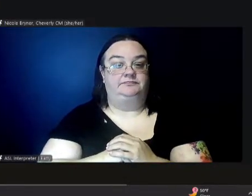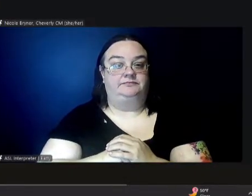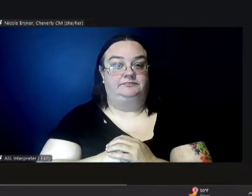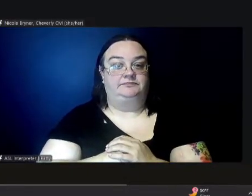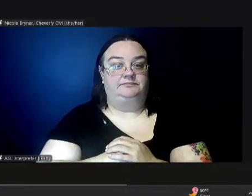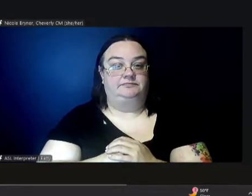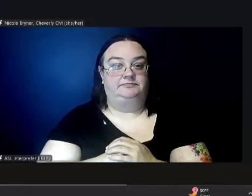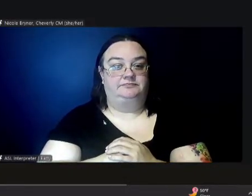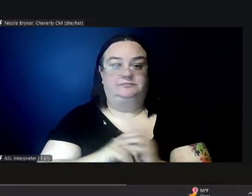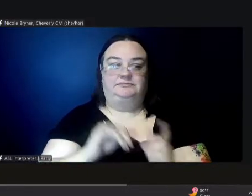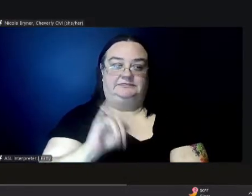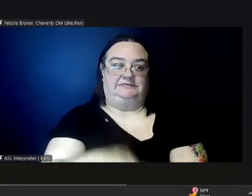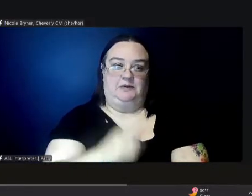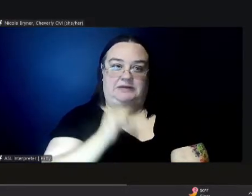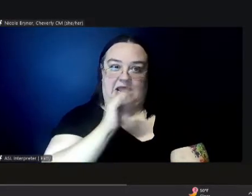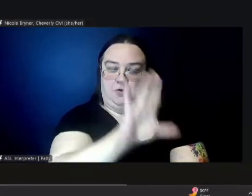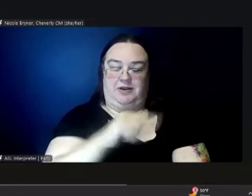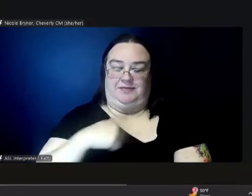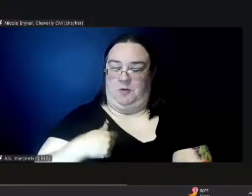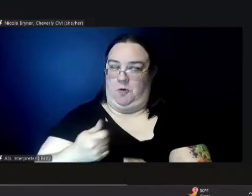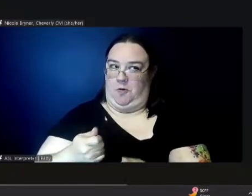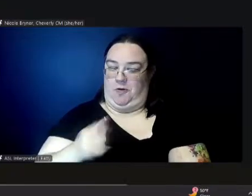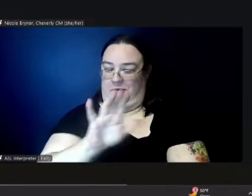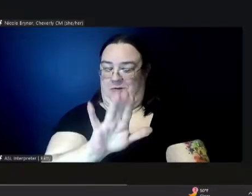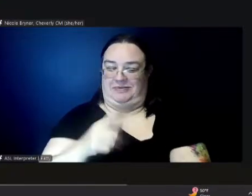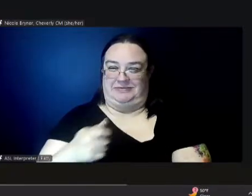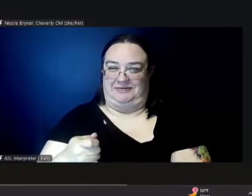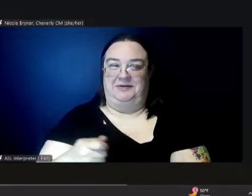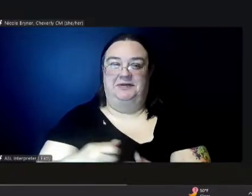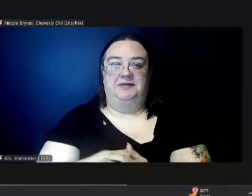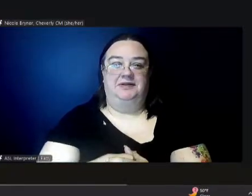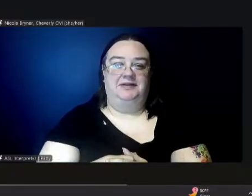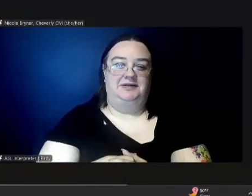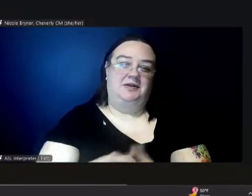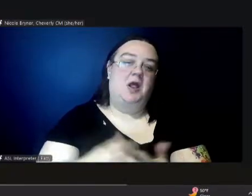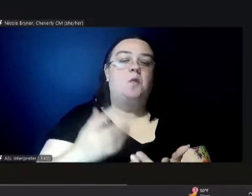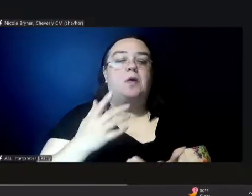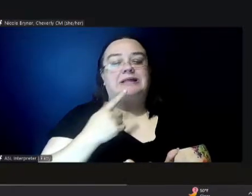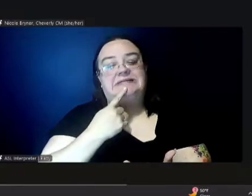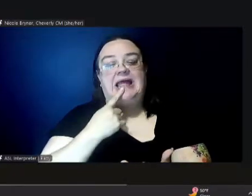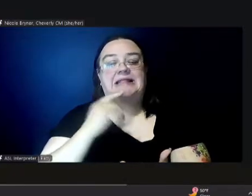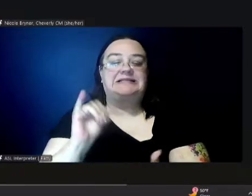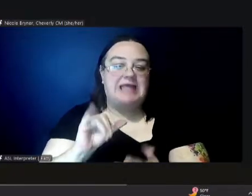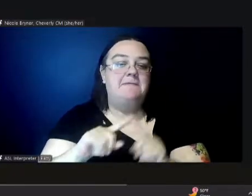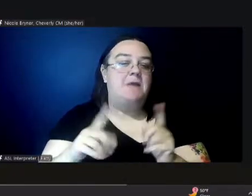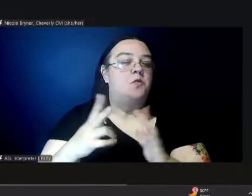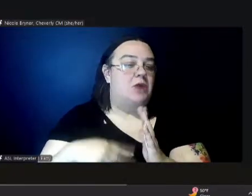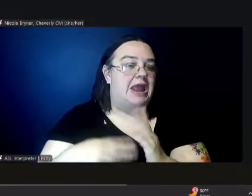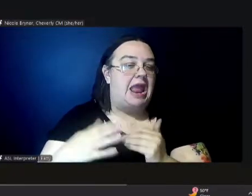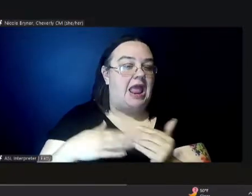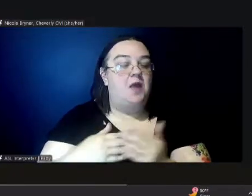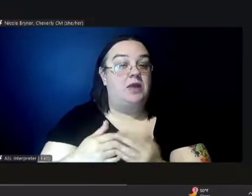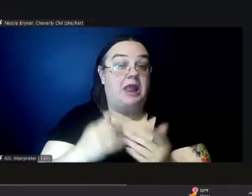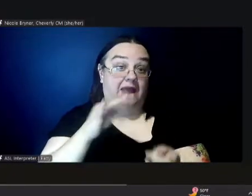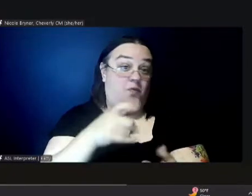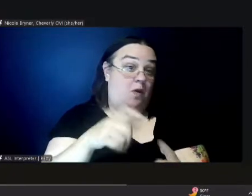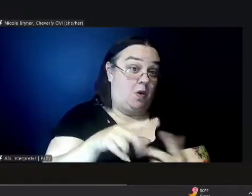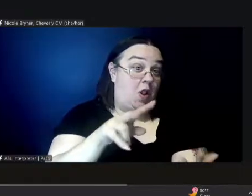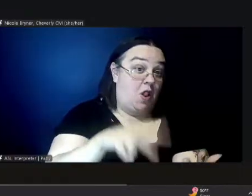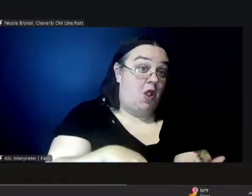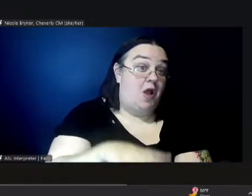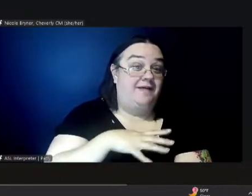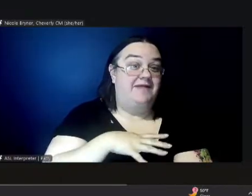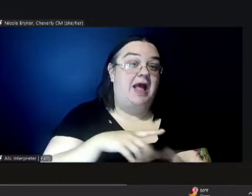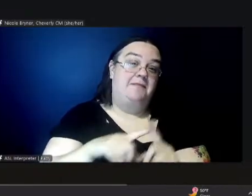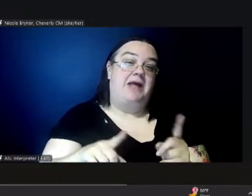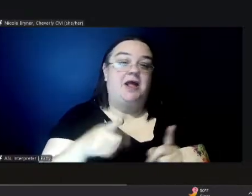That's not yours. This is yours. Well, is it the same? I know the words are the same, but I'm going to read this one anyway. Okay. Ready? Yeah. And if you want to look down at those words, but you're going to repeat